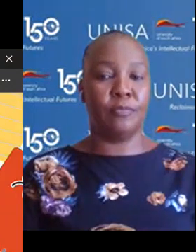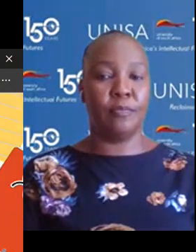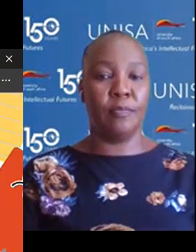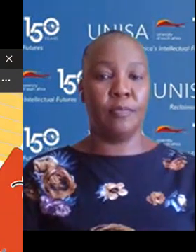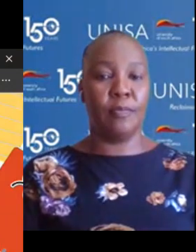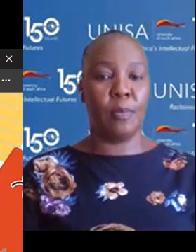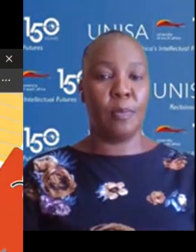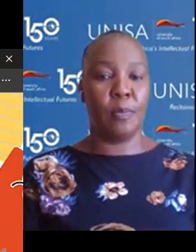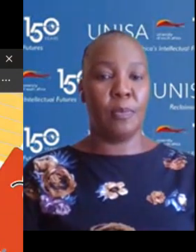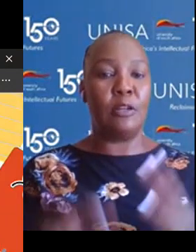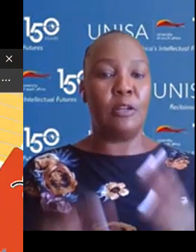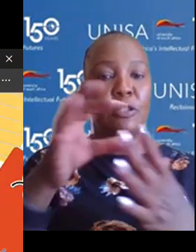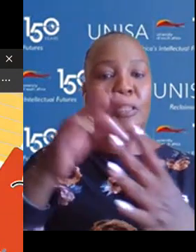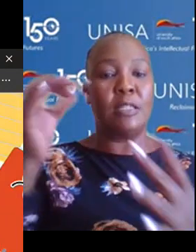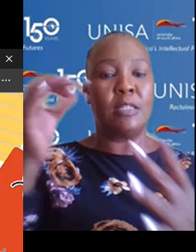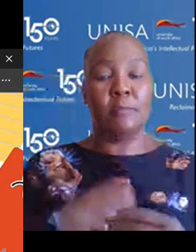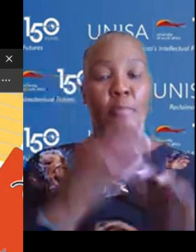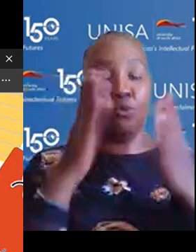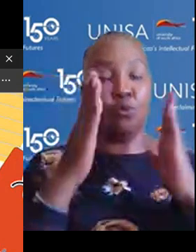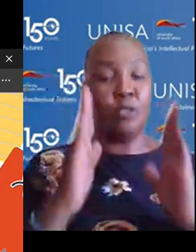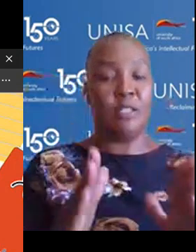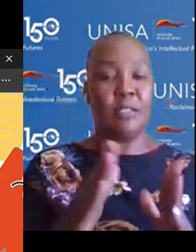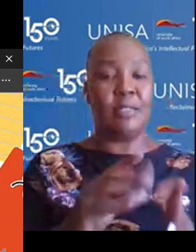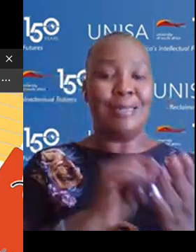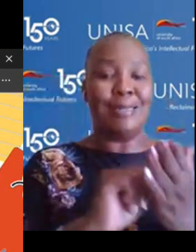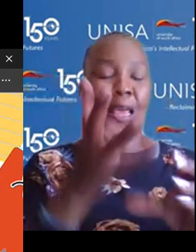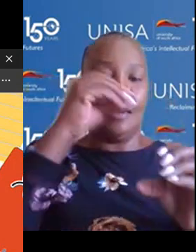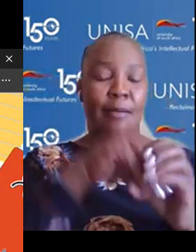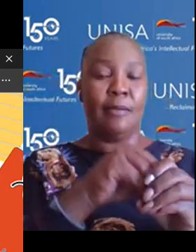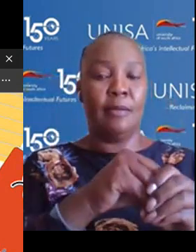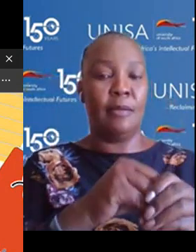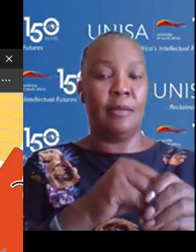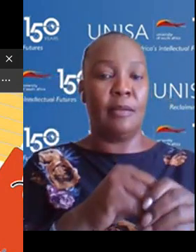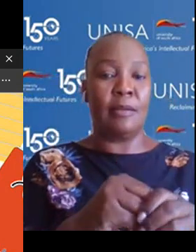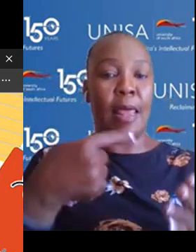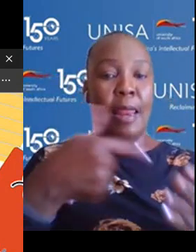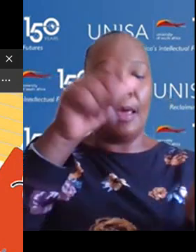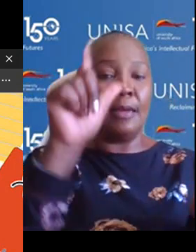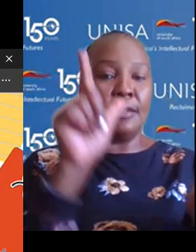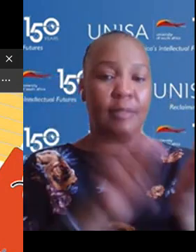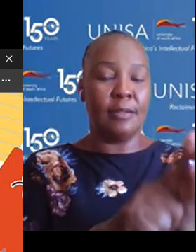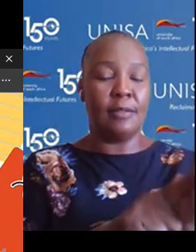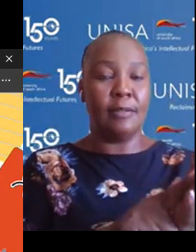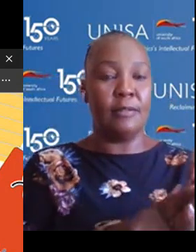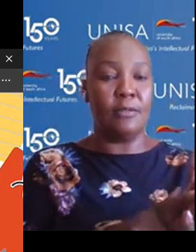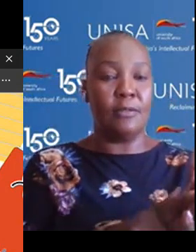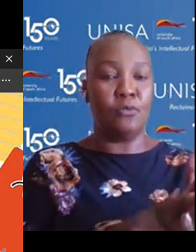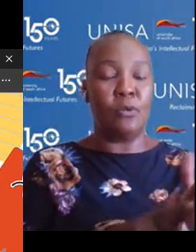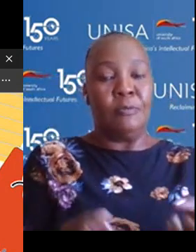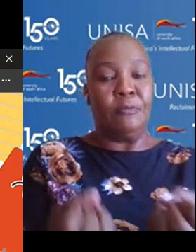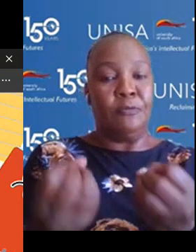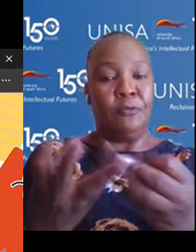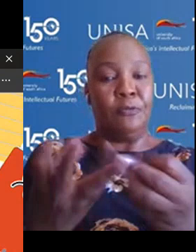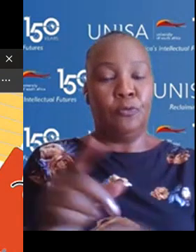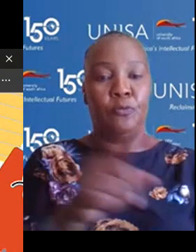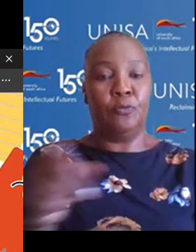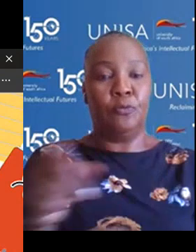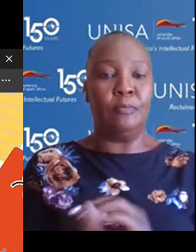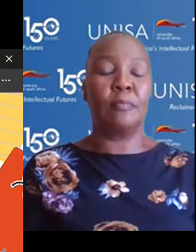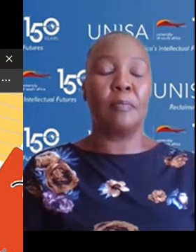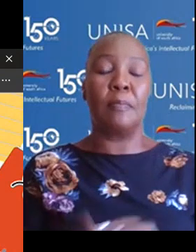You will select I'm a student and just sign in, and then the license will be assigned to you. So